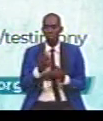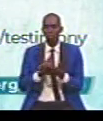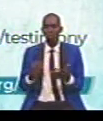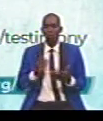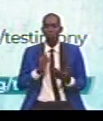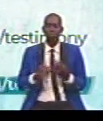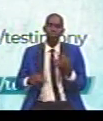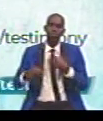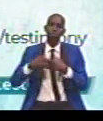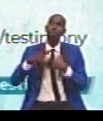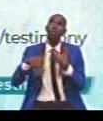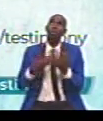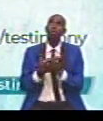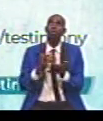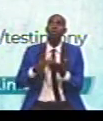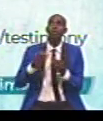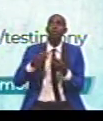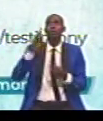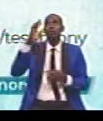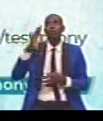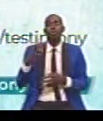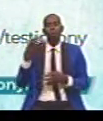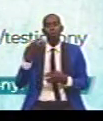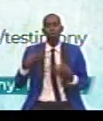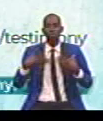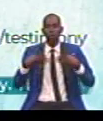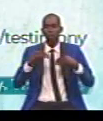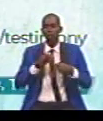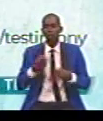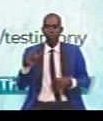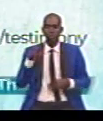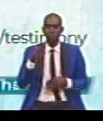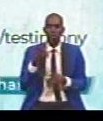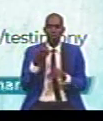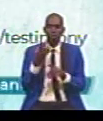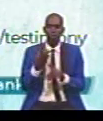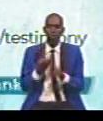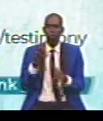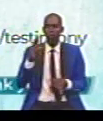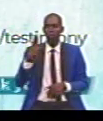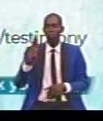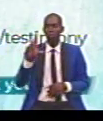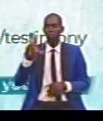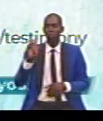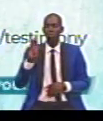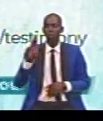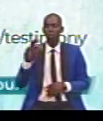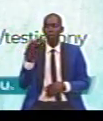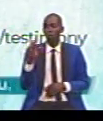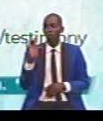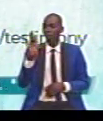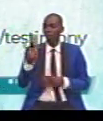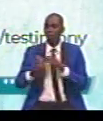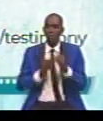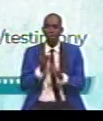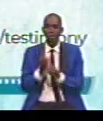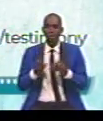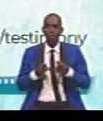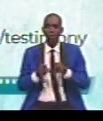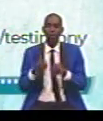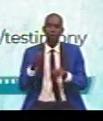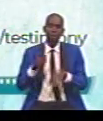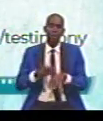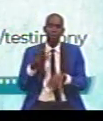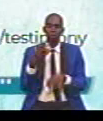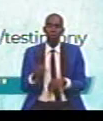life. Ulcer of 8 years is gone. During the prayer of God's servant, I literally